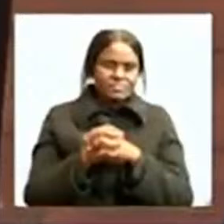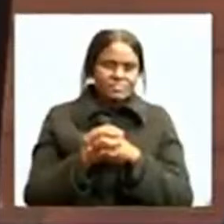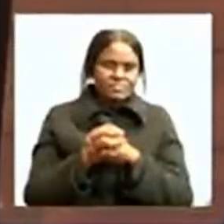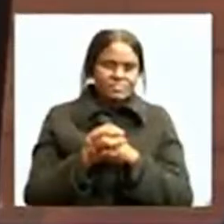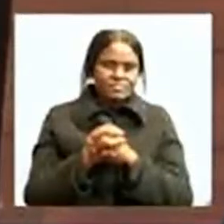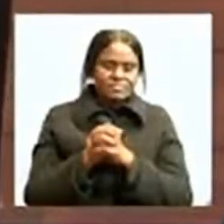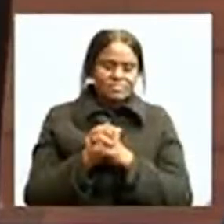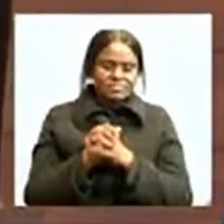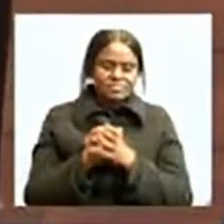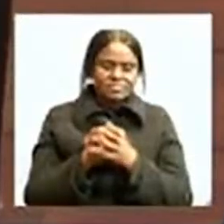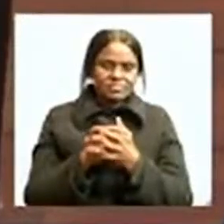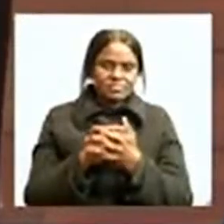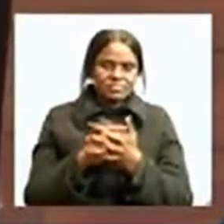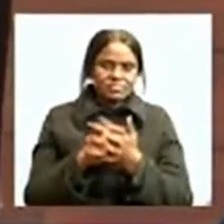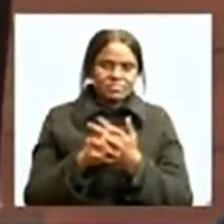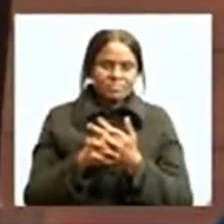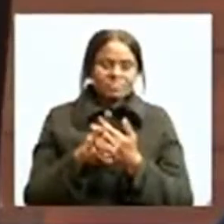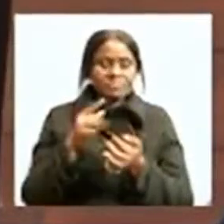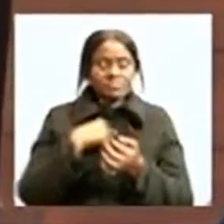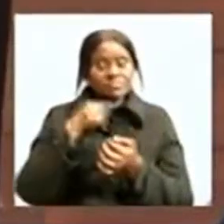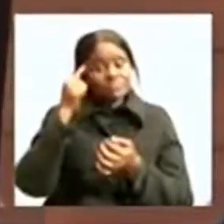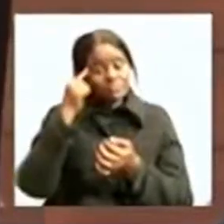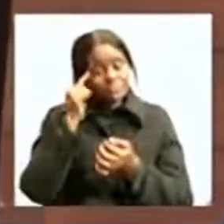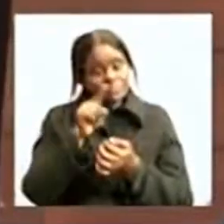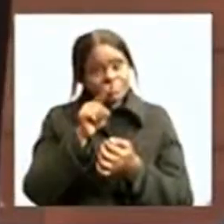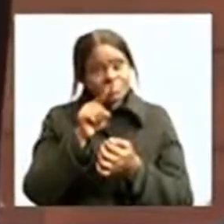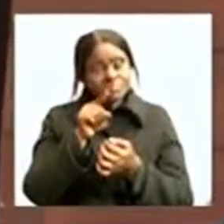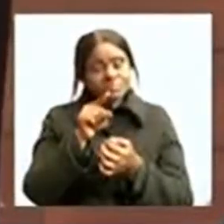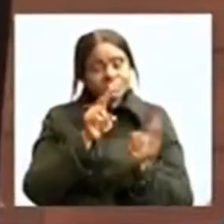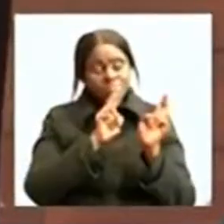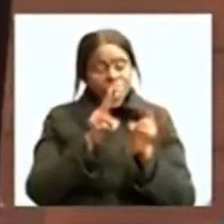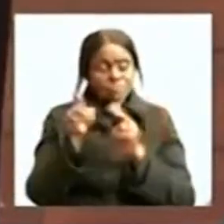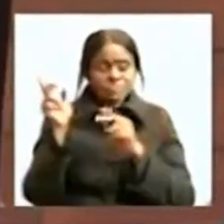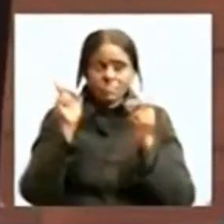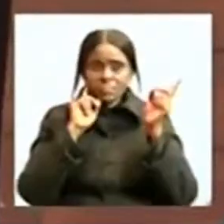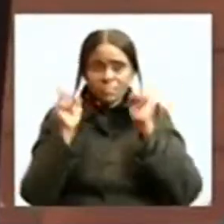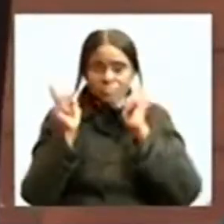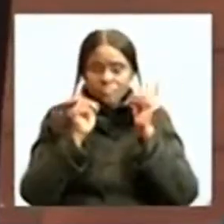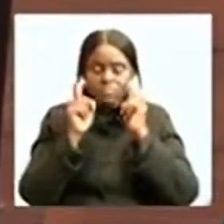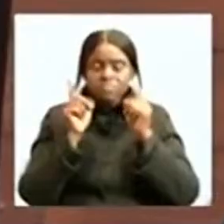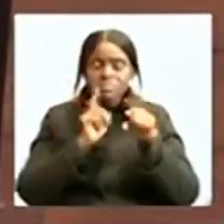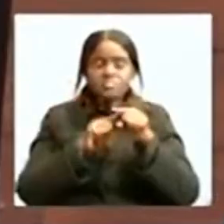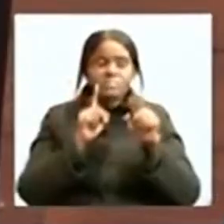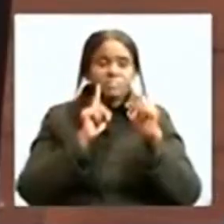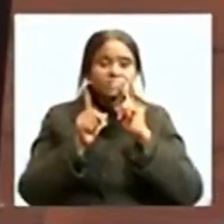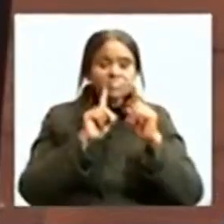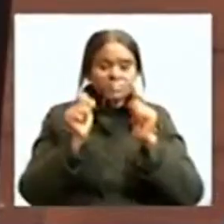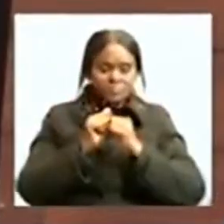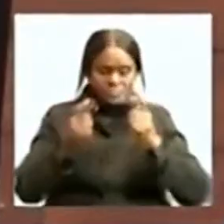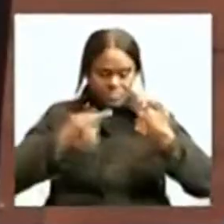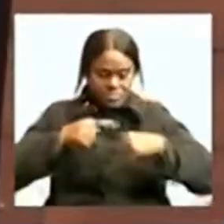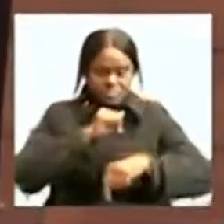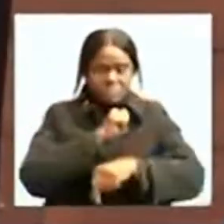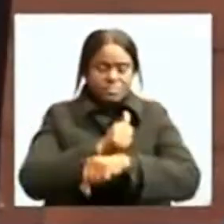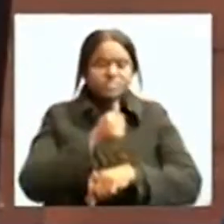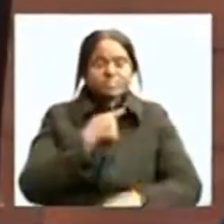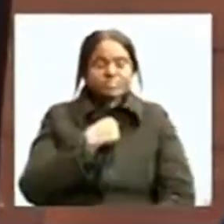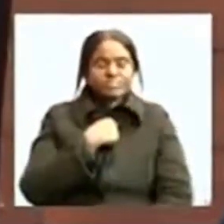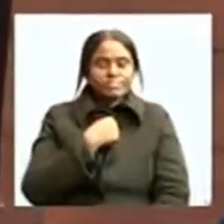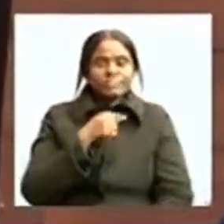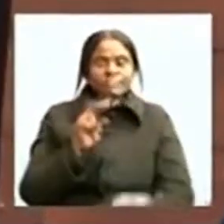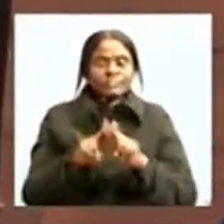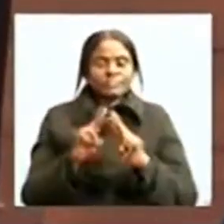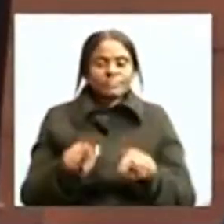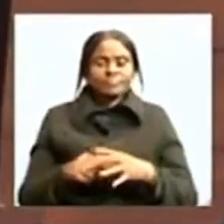Muskuma? I think we met these responses during our interaction with the local authorities, and